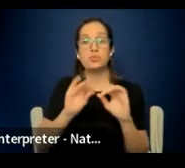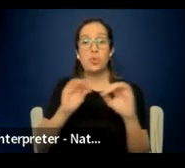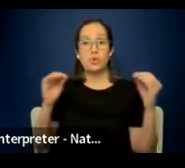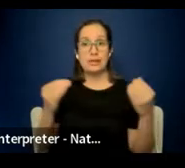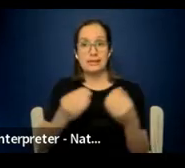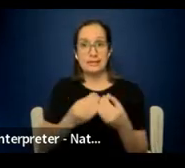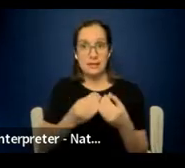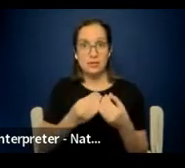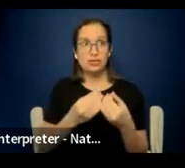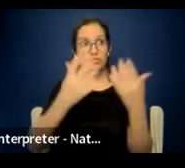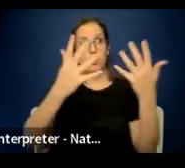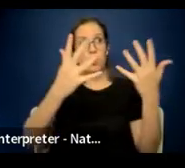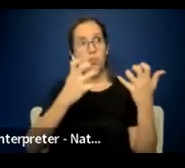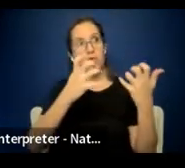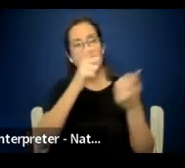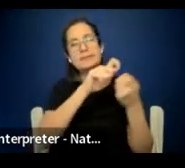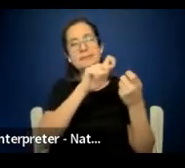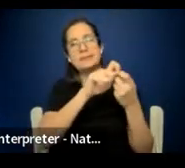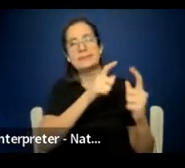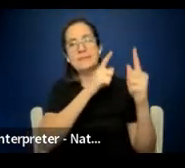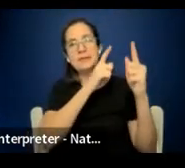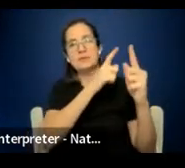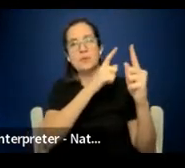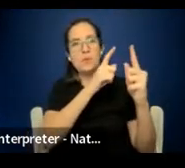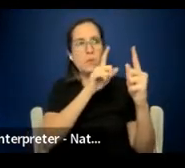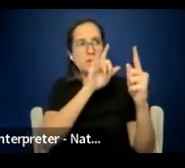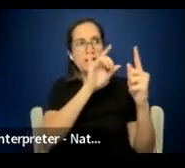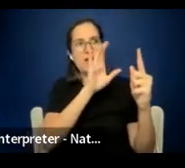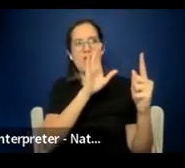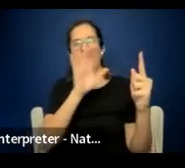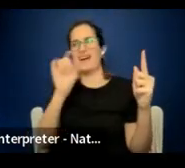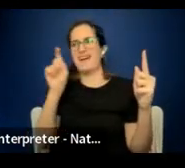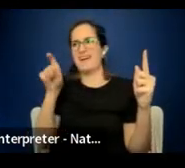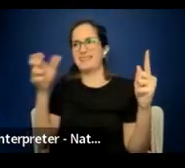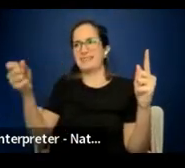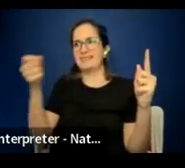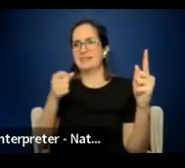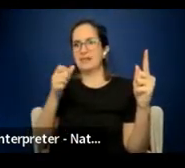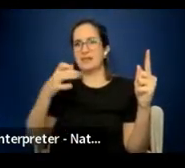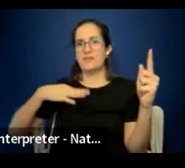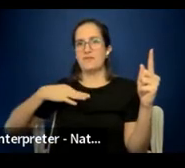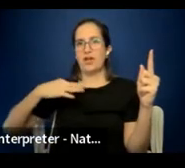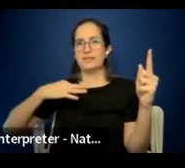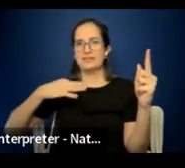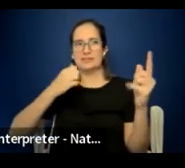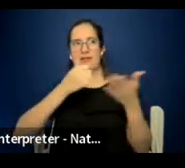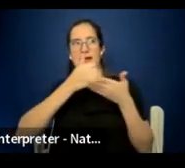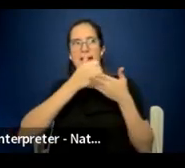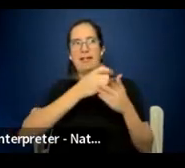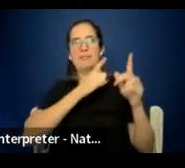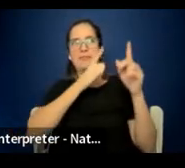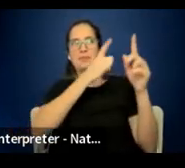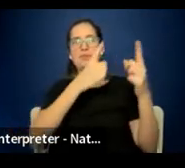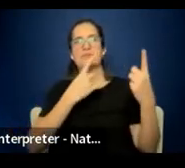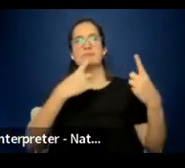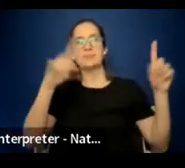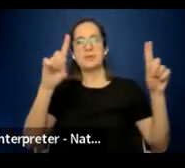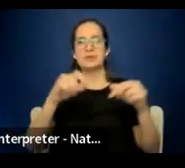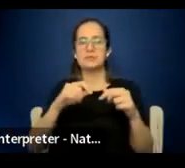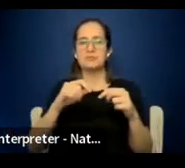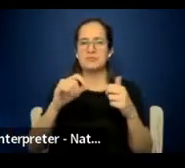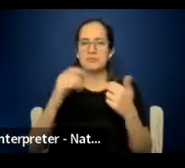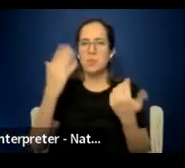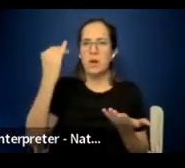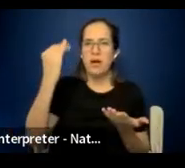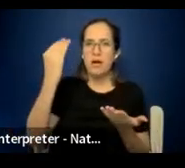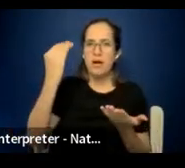like? How will we know this volunteer opportunity is working? How will we know that we're getting what we need out of it? And if you do that